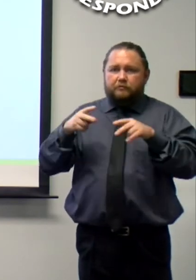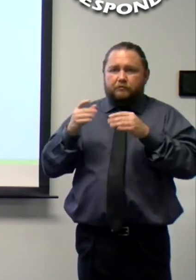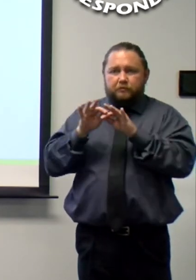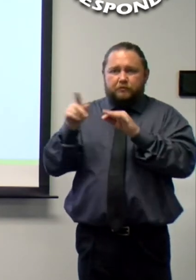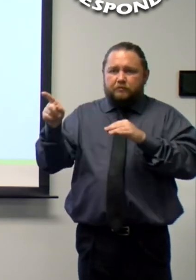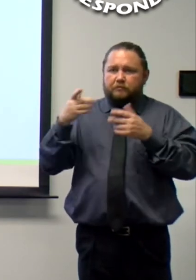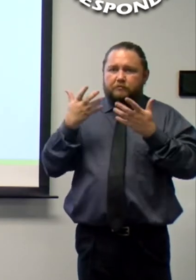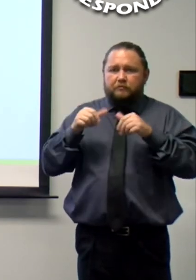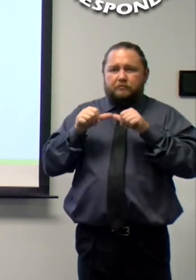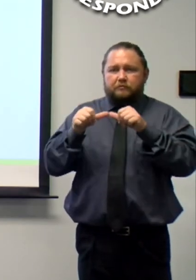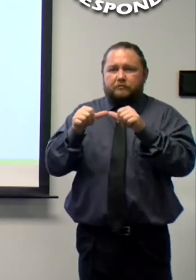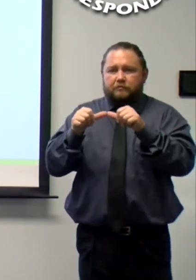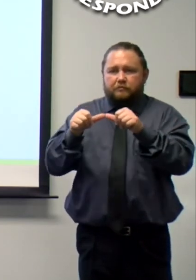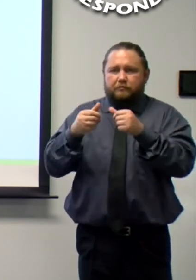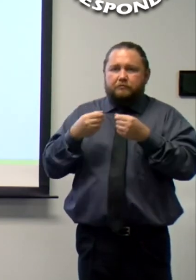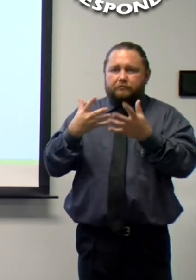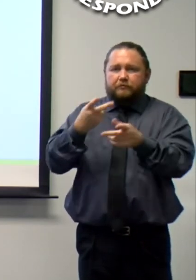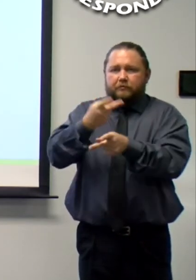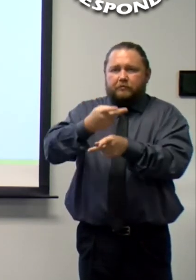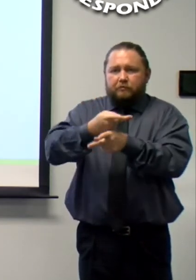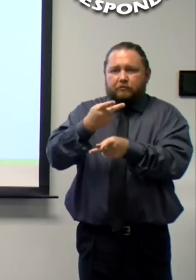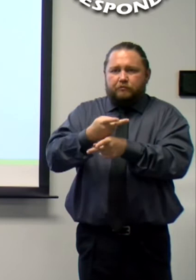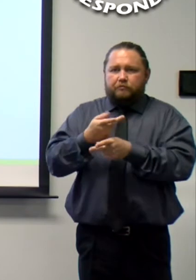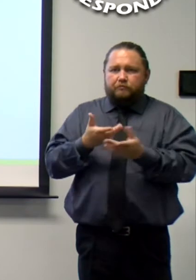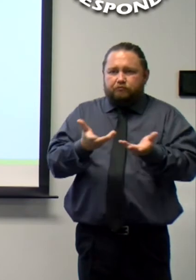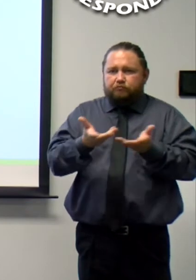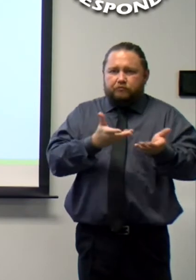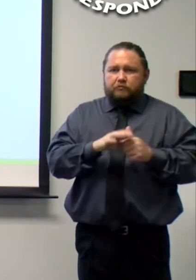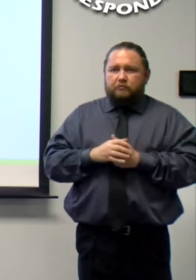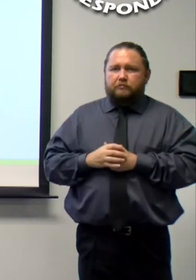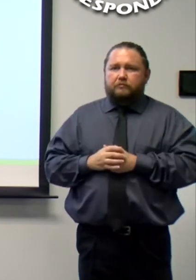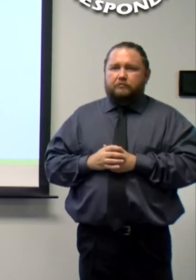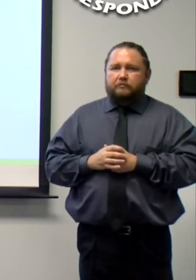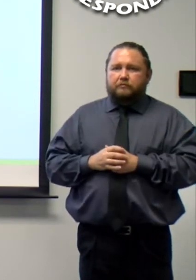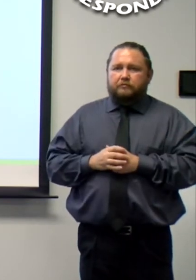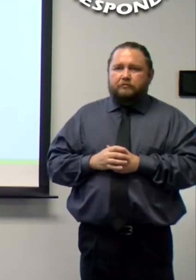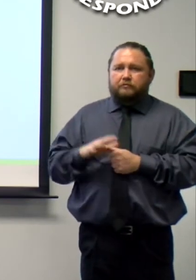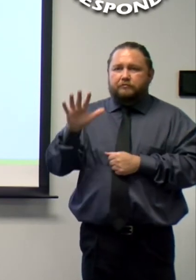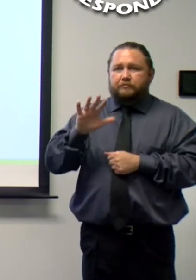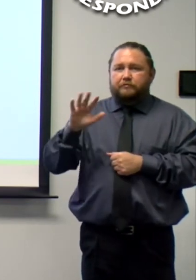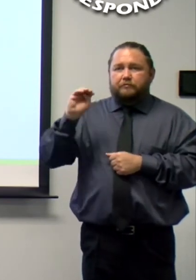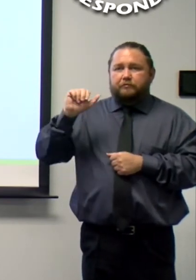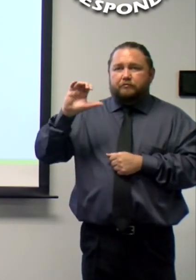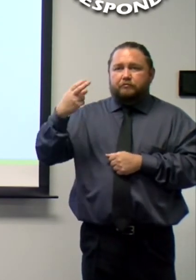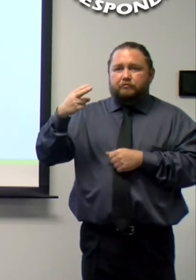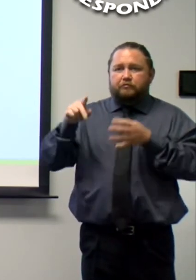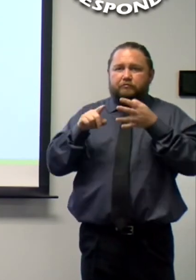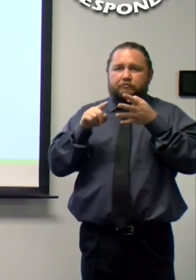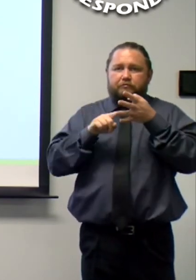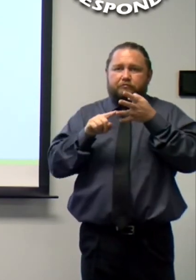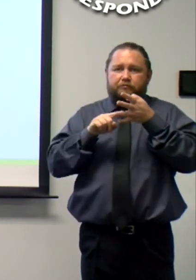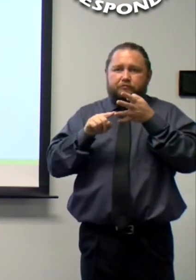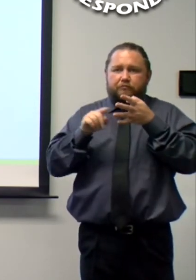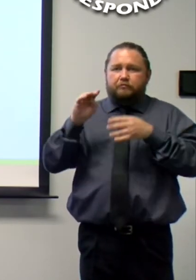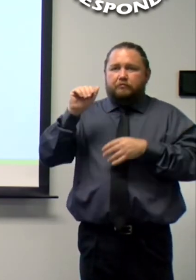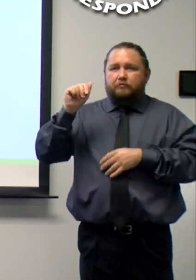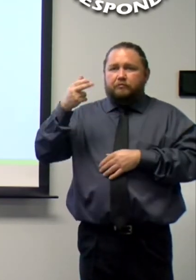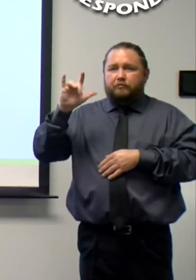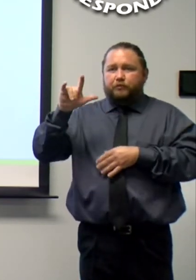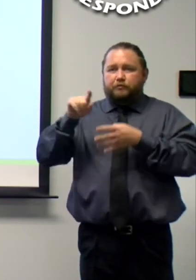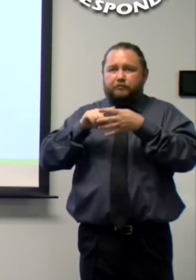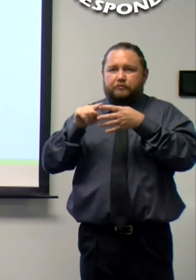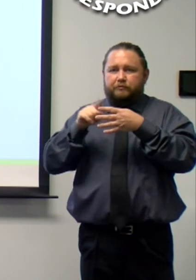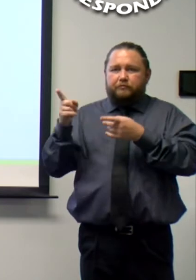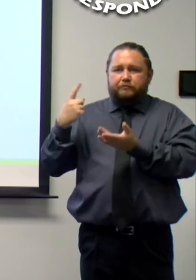up early on in March, or late March, early April, will be dismantled as of June 19th. And this dismantling